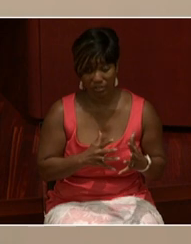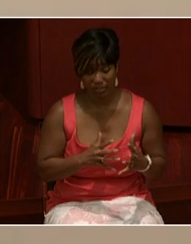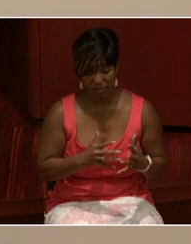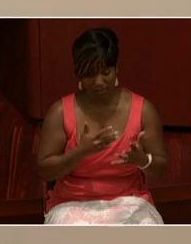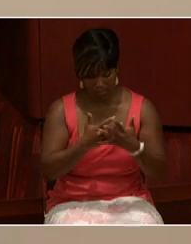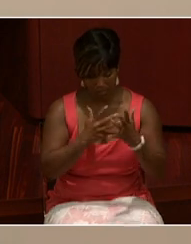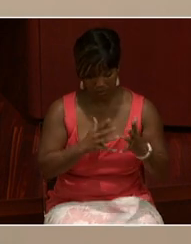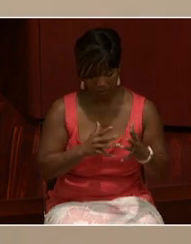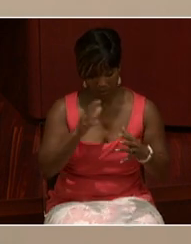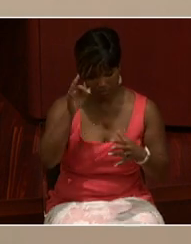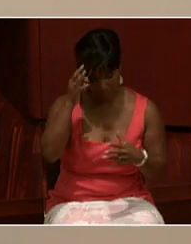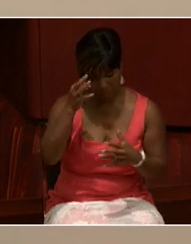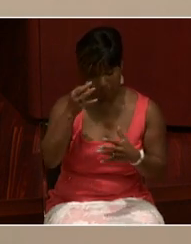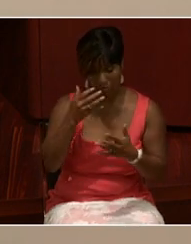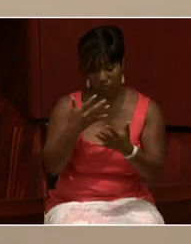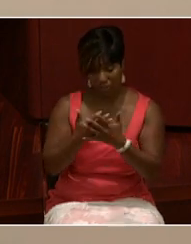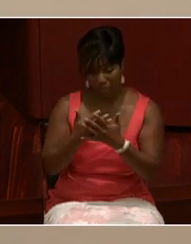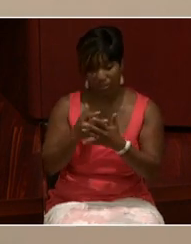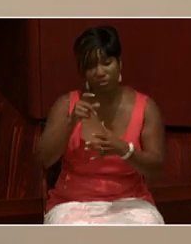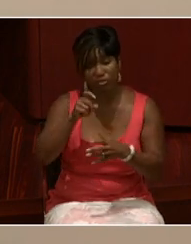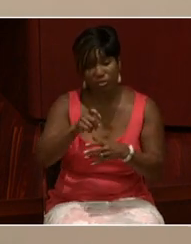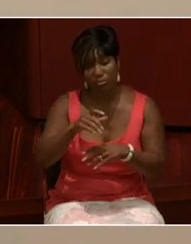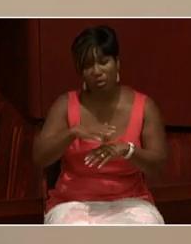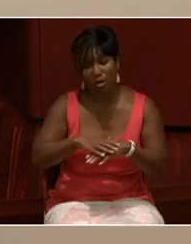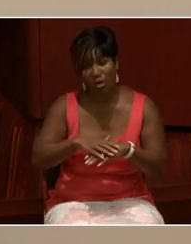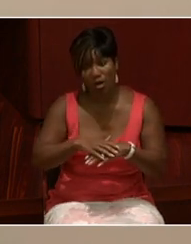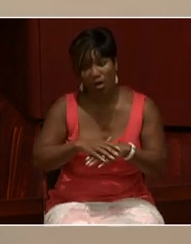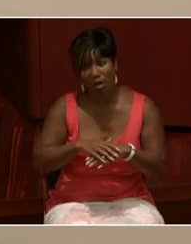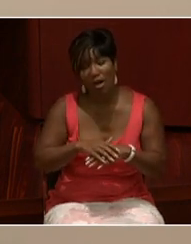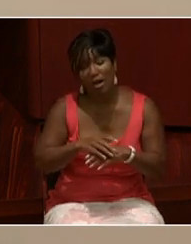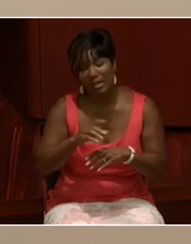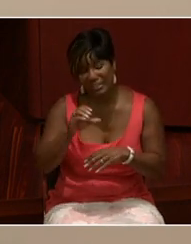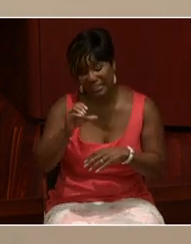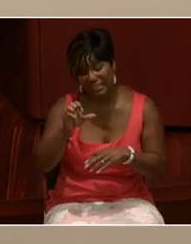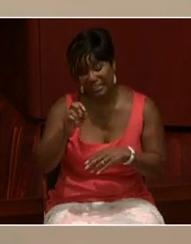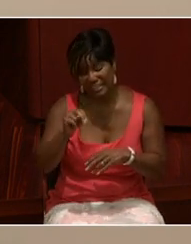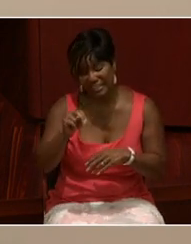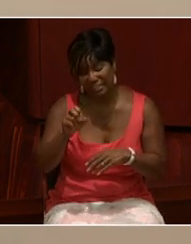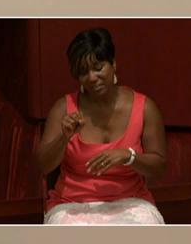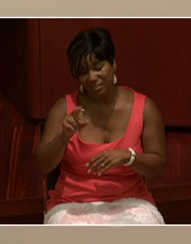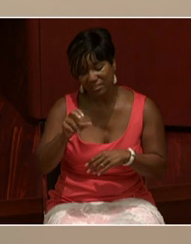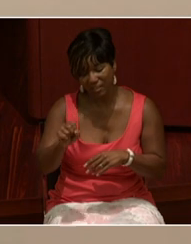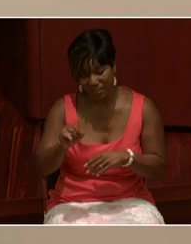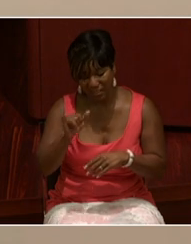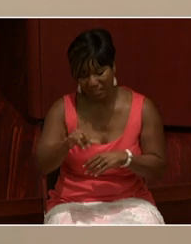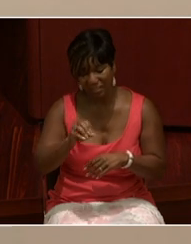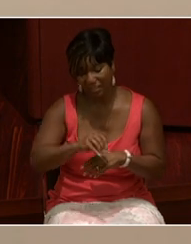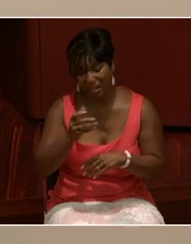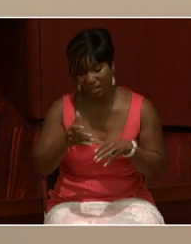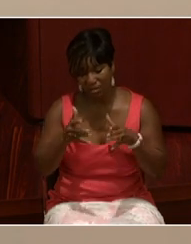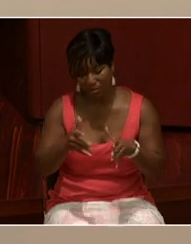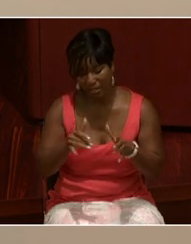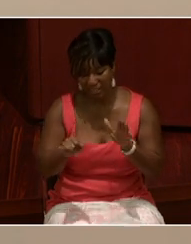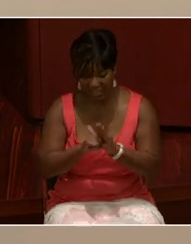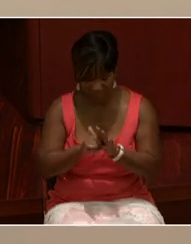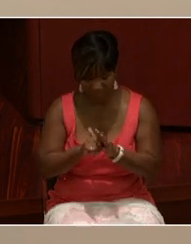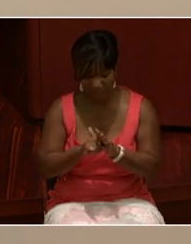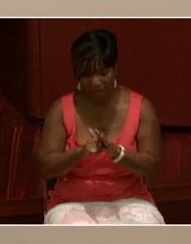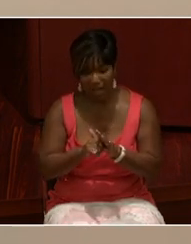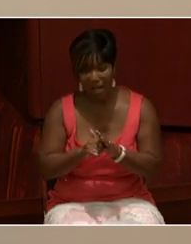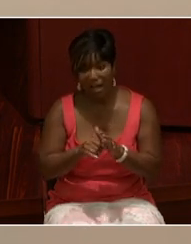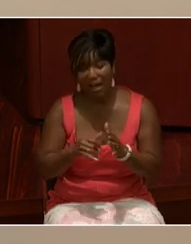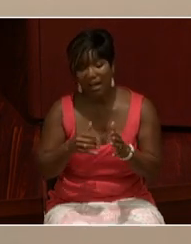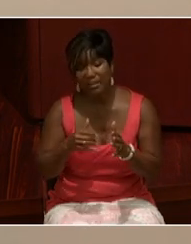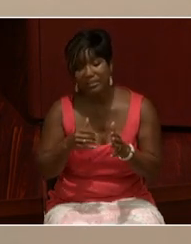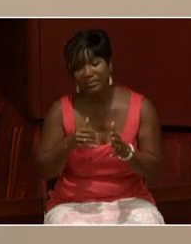federal penitentiaries should also be on the censuses, which is another way to actually identify whether or not an inmate